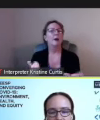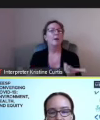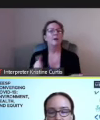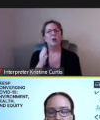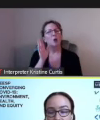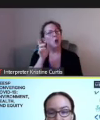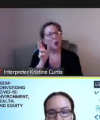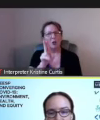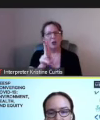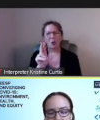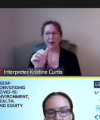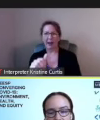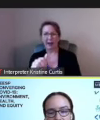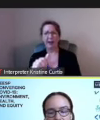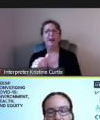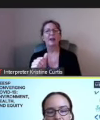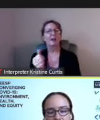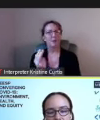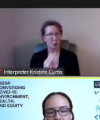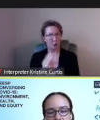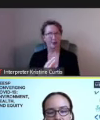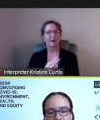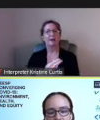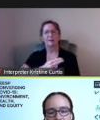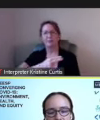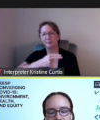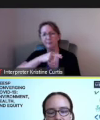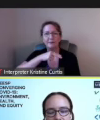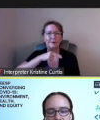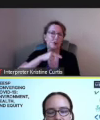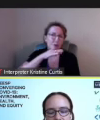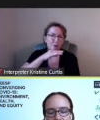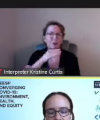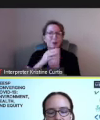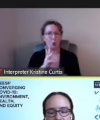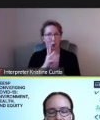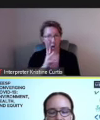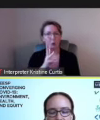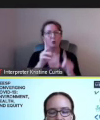wastewater to detect an outbreak before it started. And next. And cities,